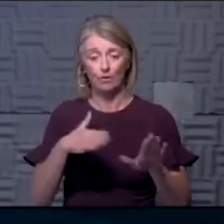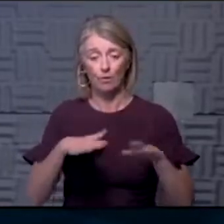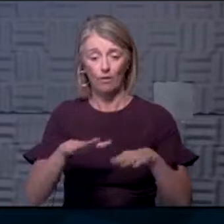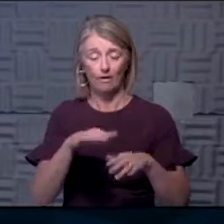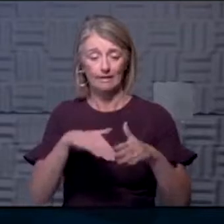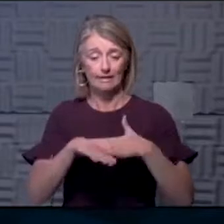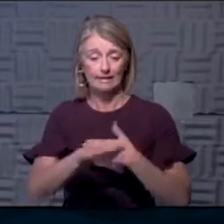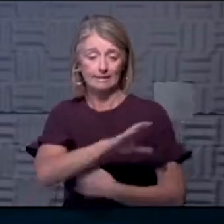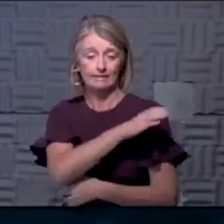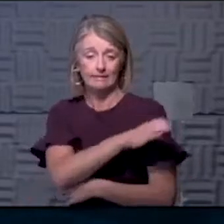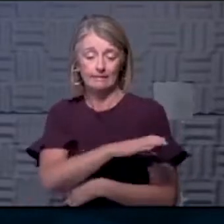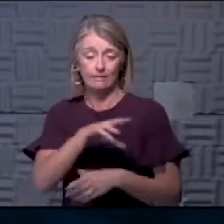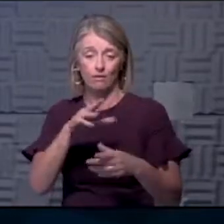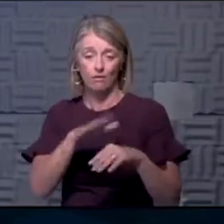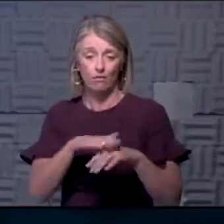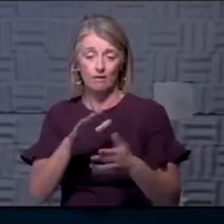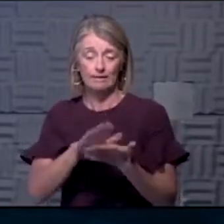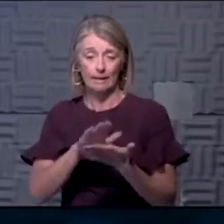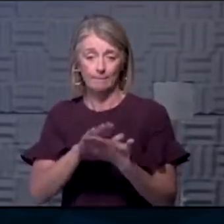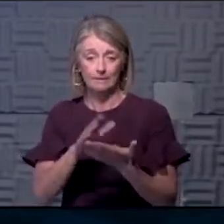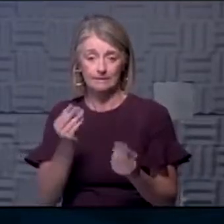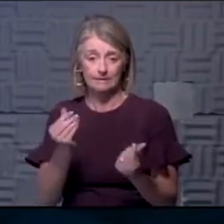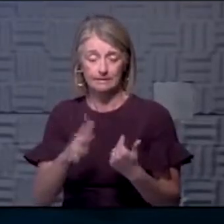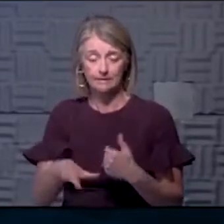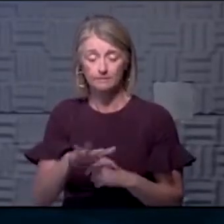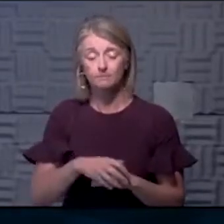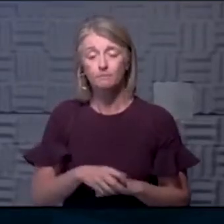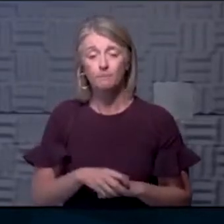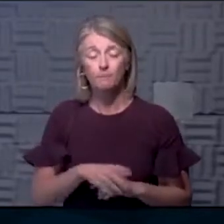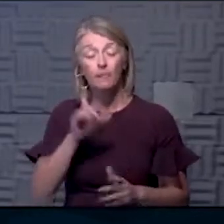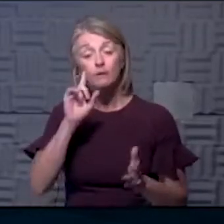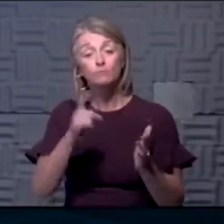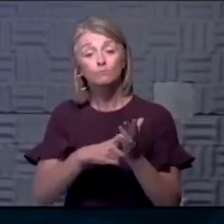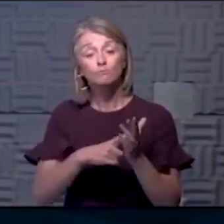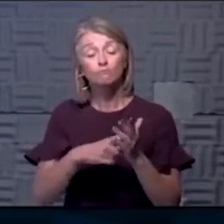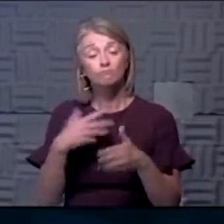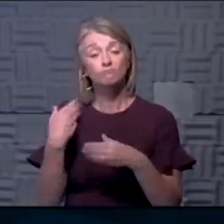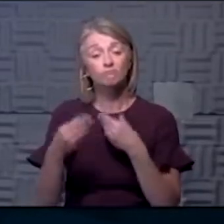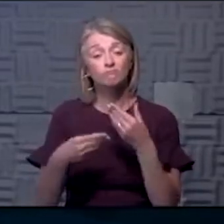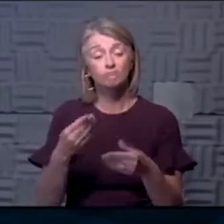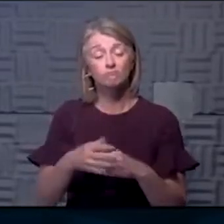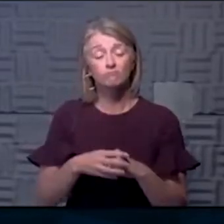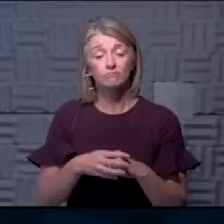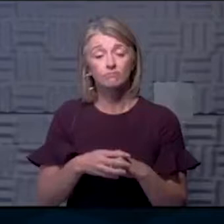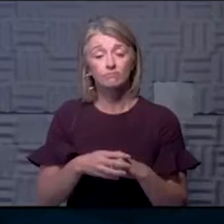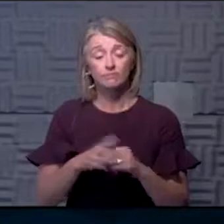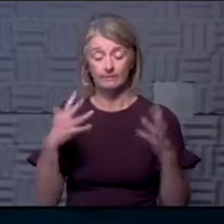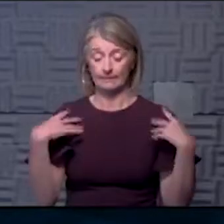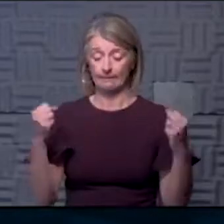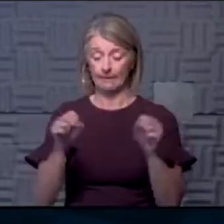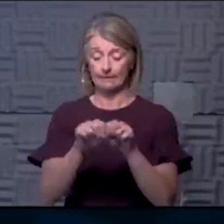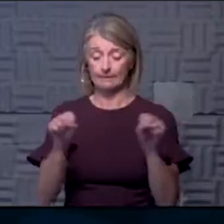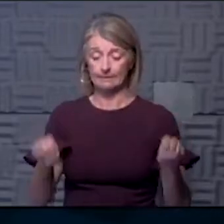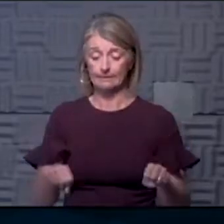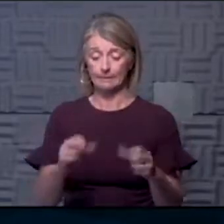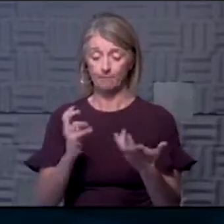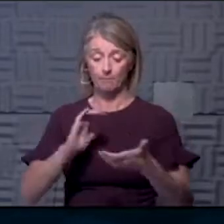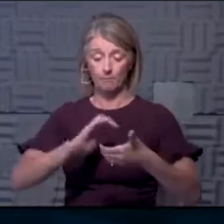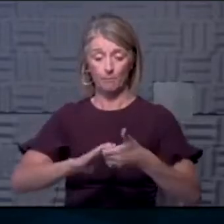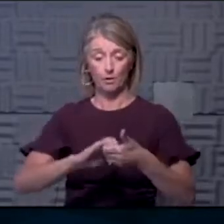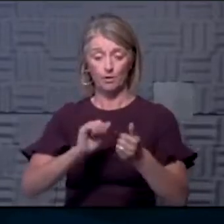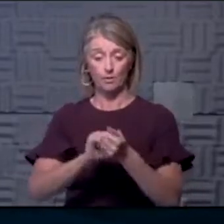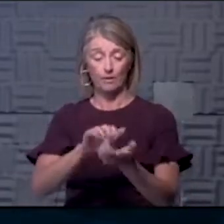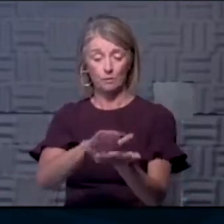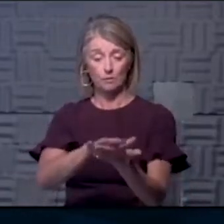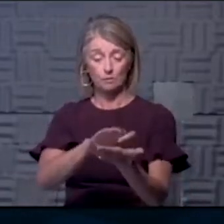there on campus. But as we noticed that as a trend, the health system partnered with the